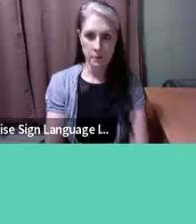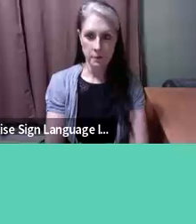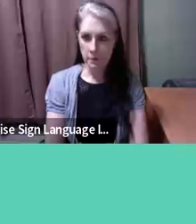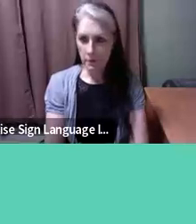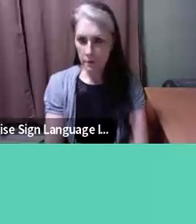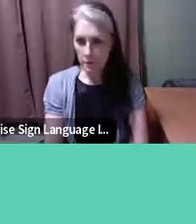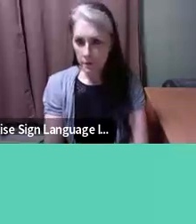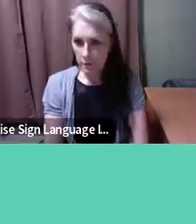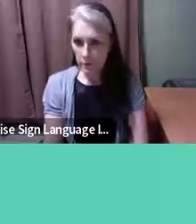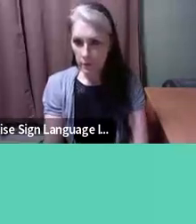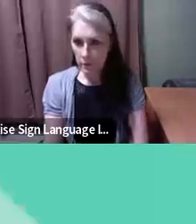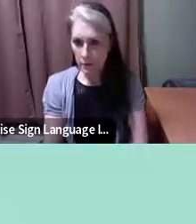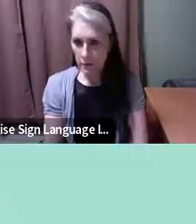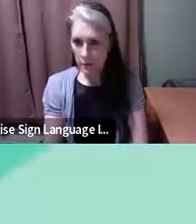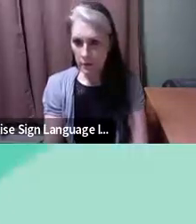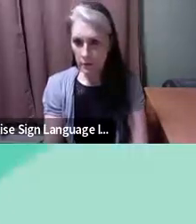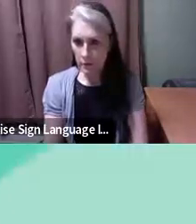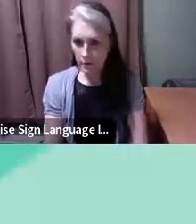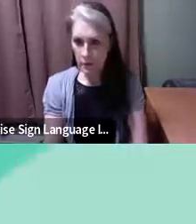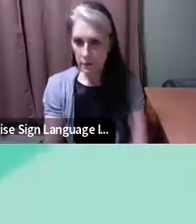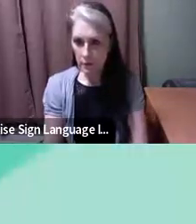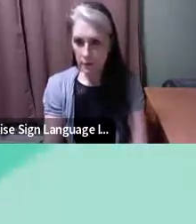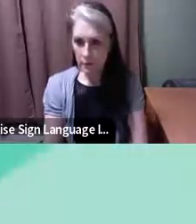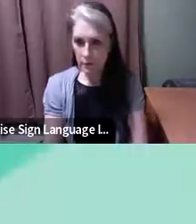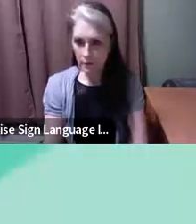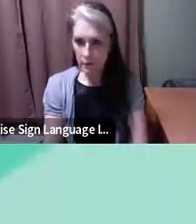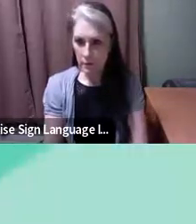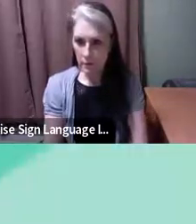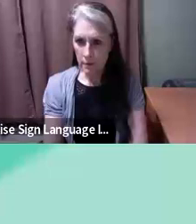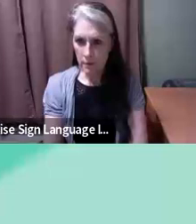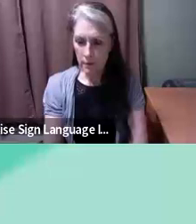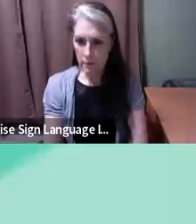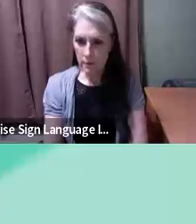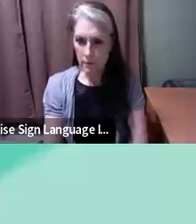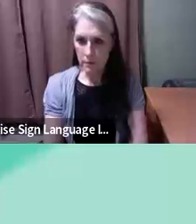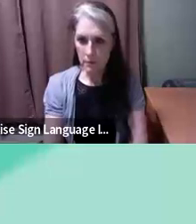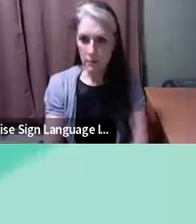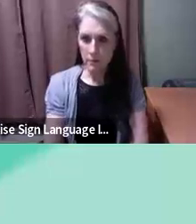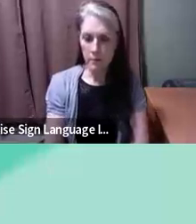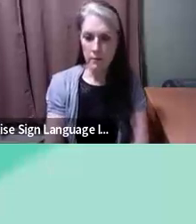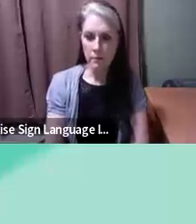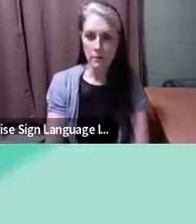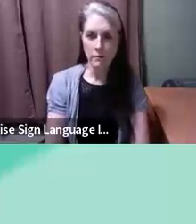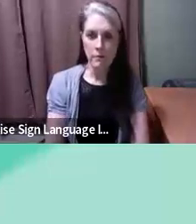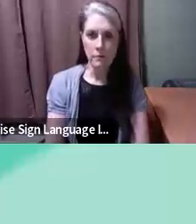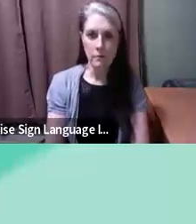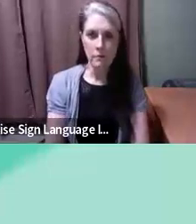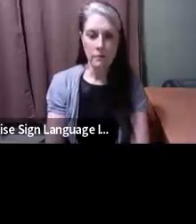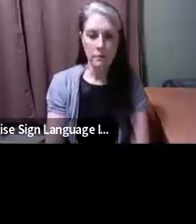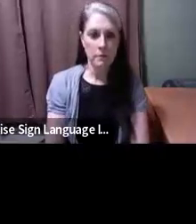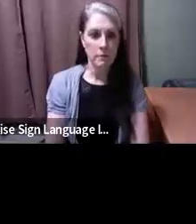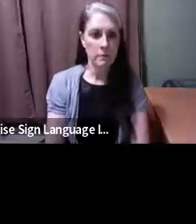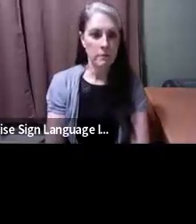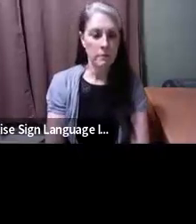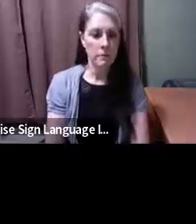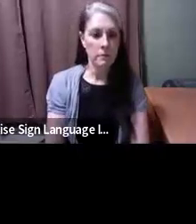disability. And people of color with disabilities, are the most likely to live in poverty and be unemployed.